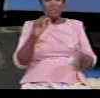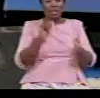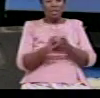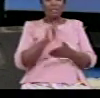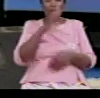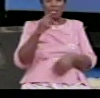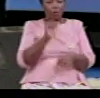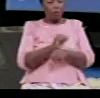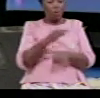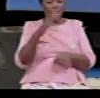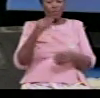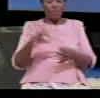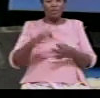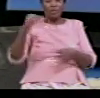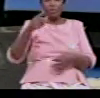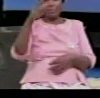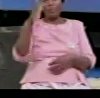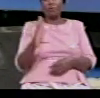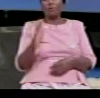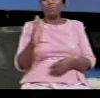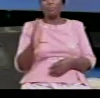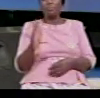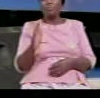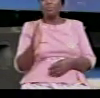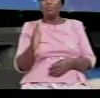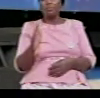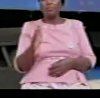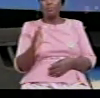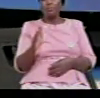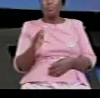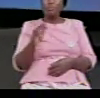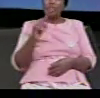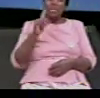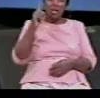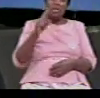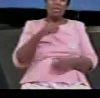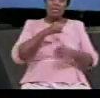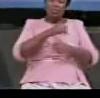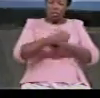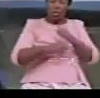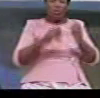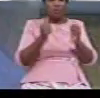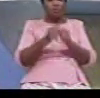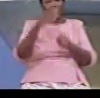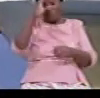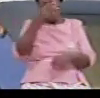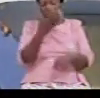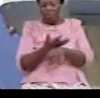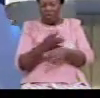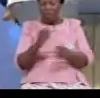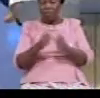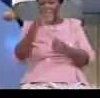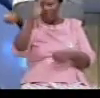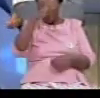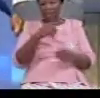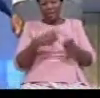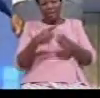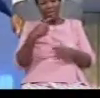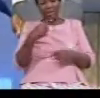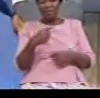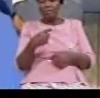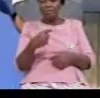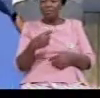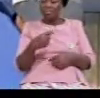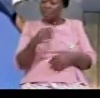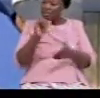the Spirit of God. He strives with men. He pleads with men. He says, this action